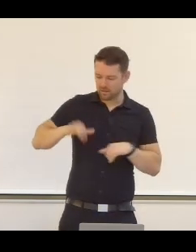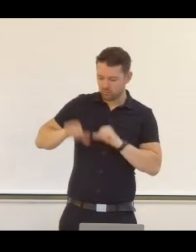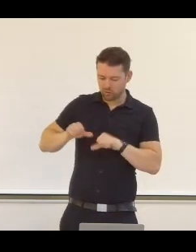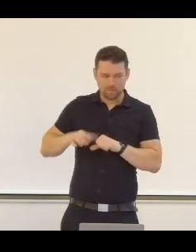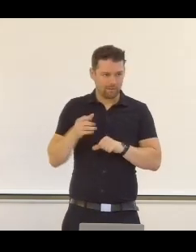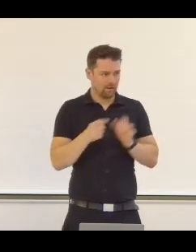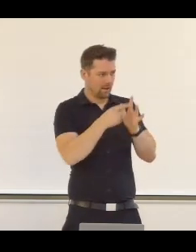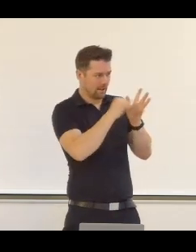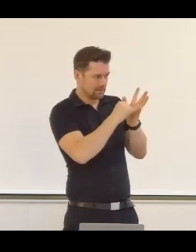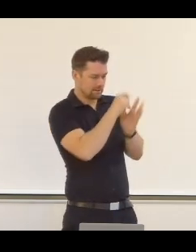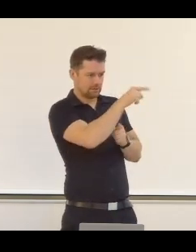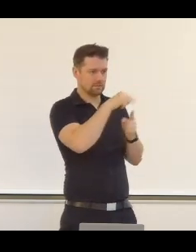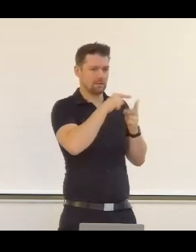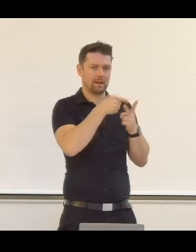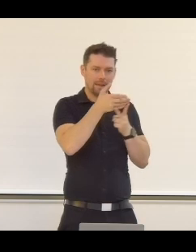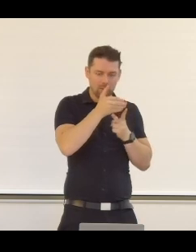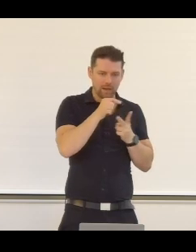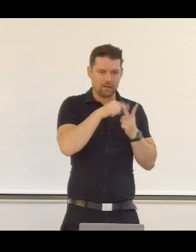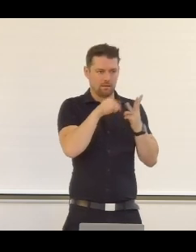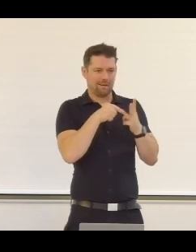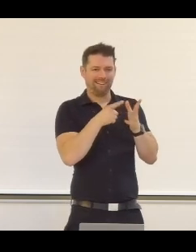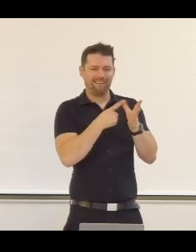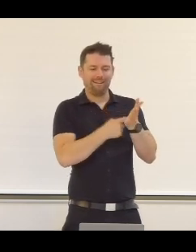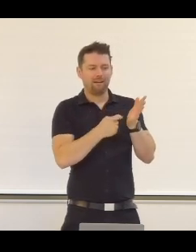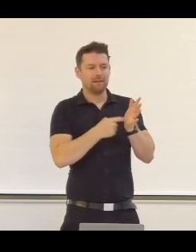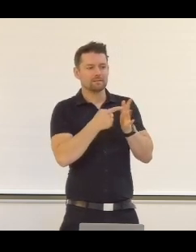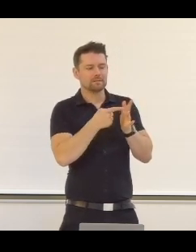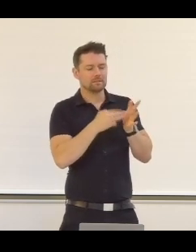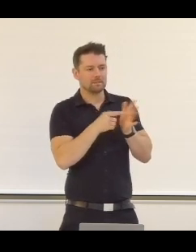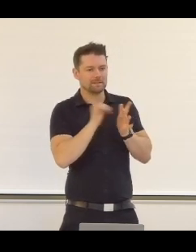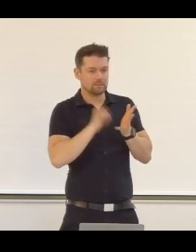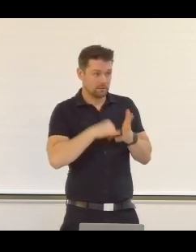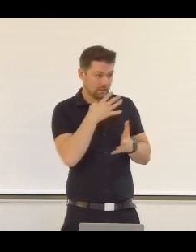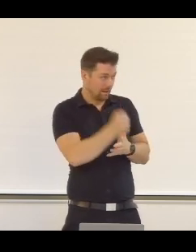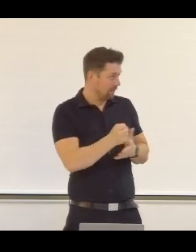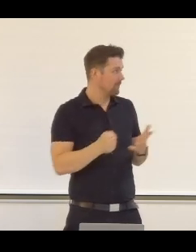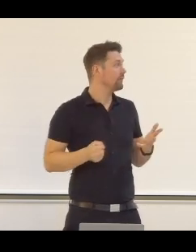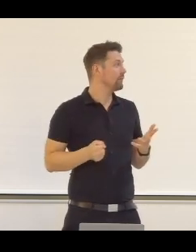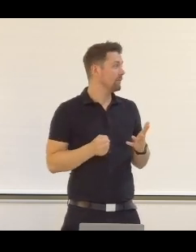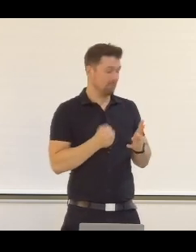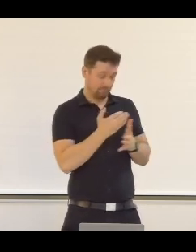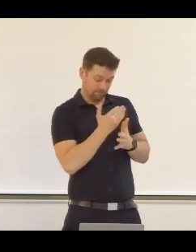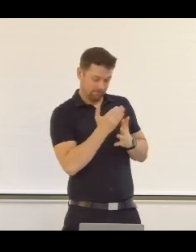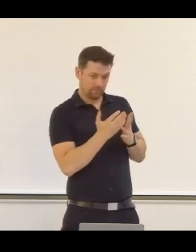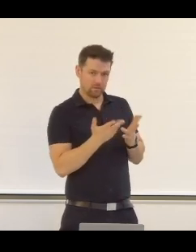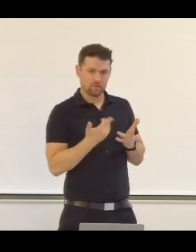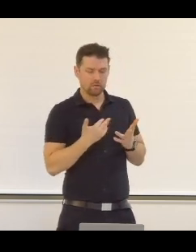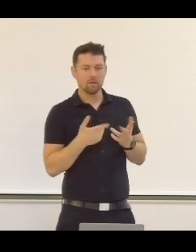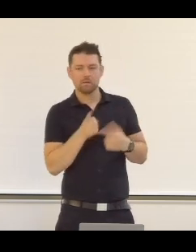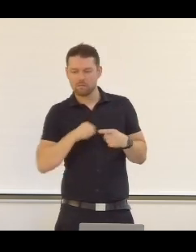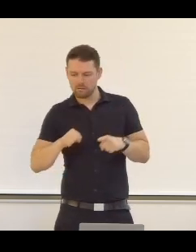the Gateway, the Artemis, all that have their budget and everybody's working to make it